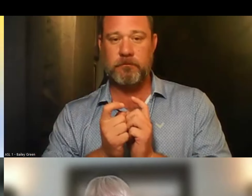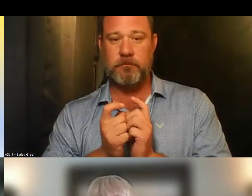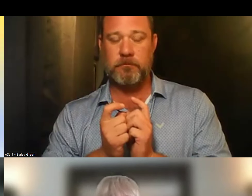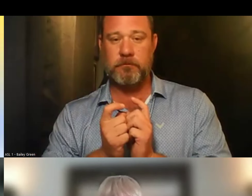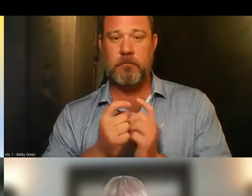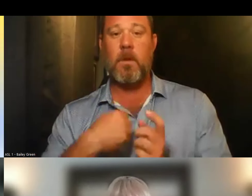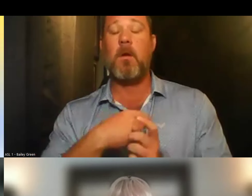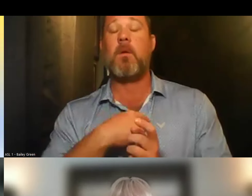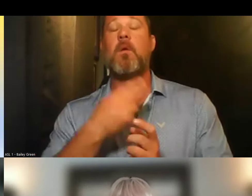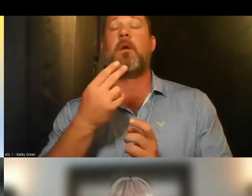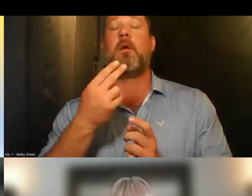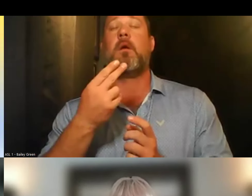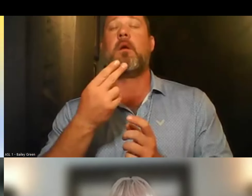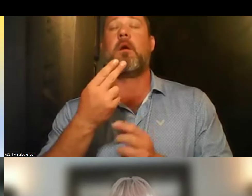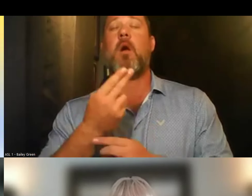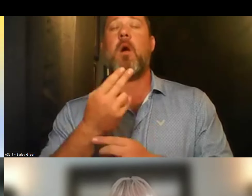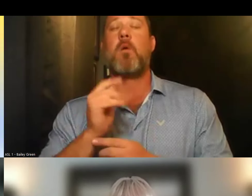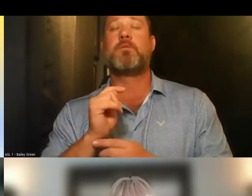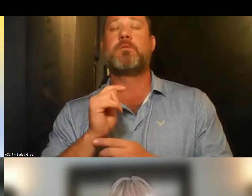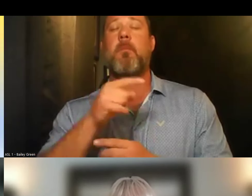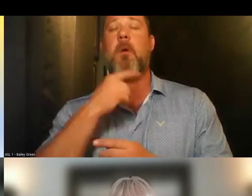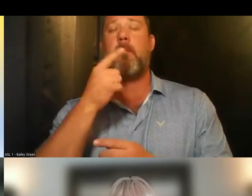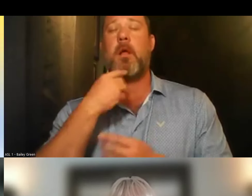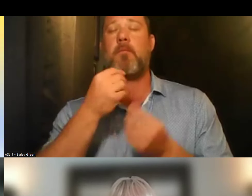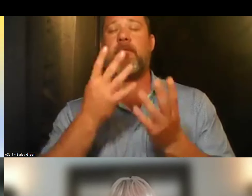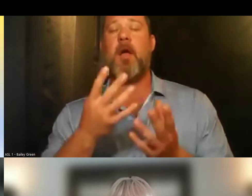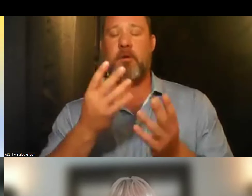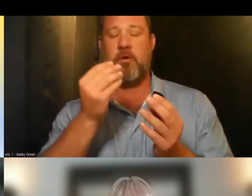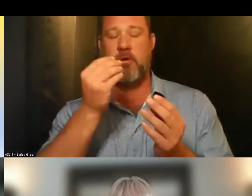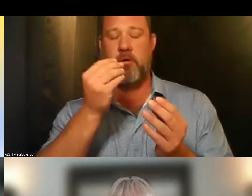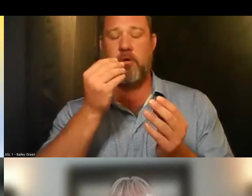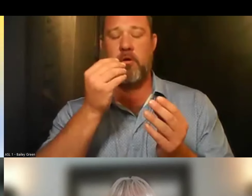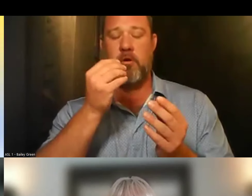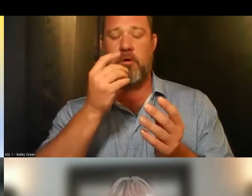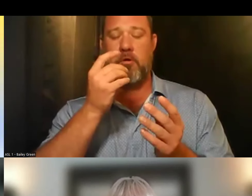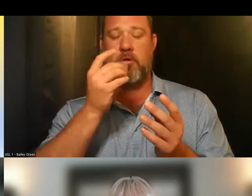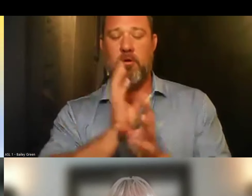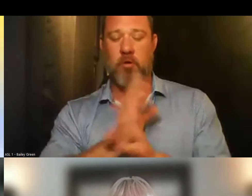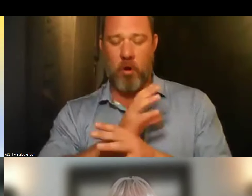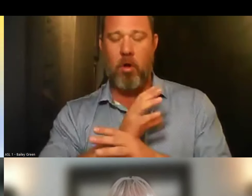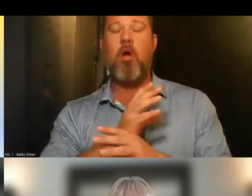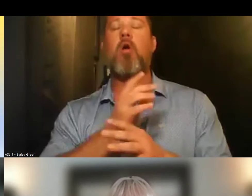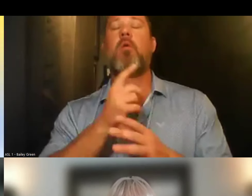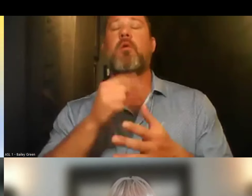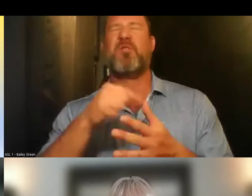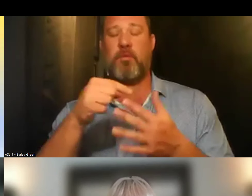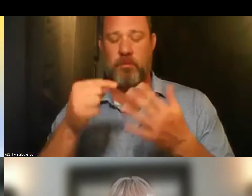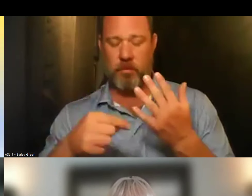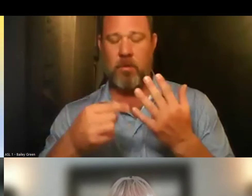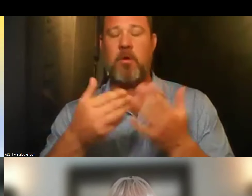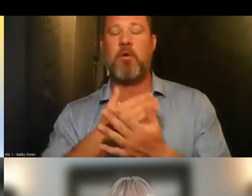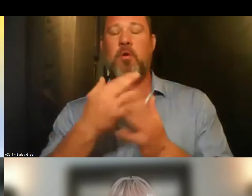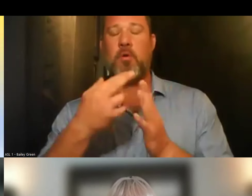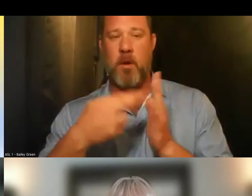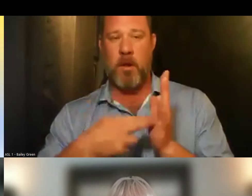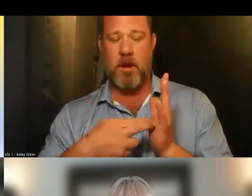we hosted a public provider informational call that went over the new regulations. And